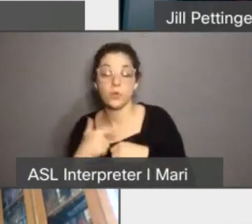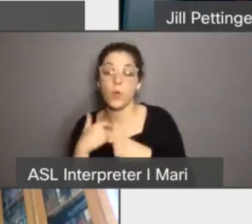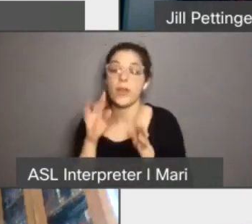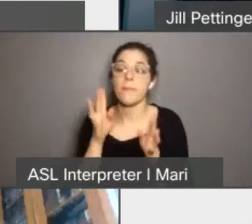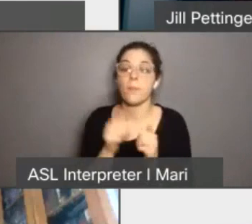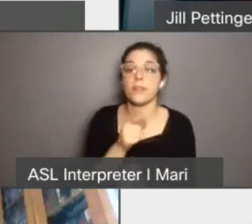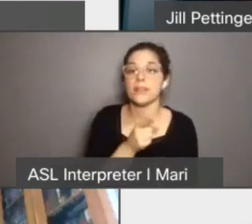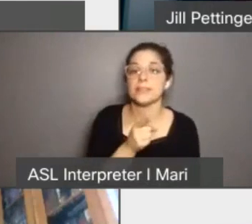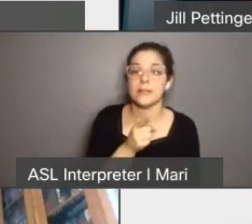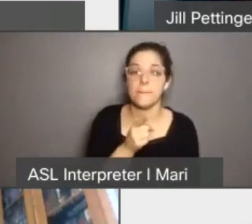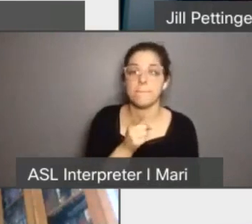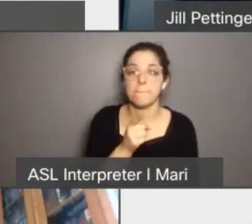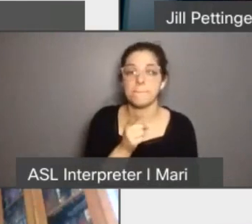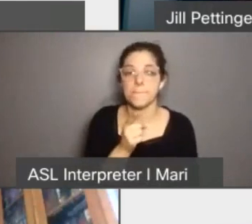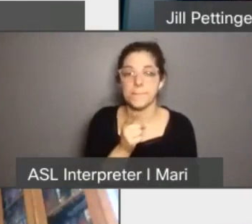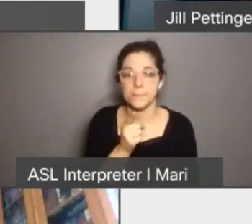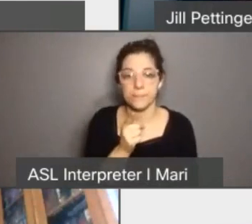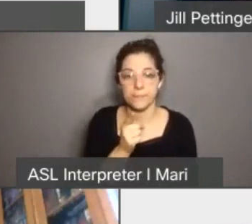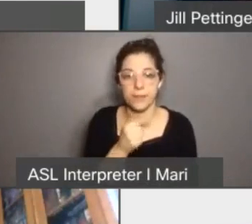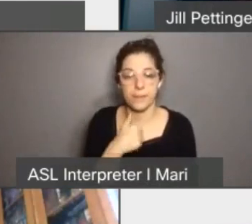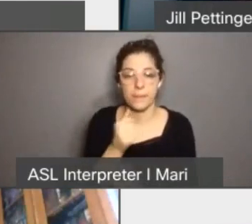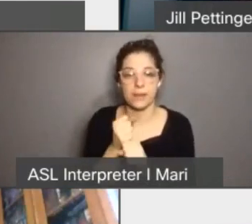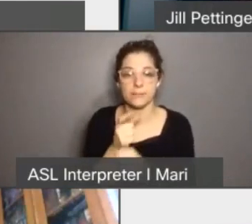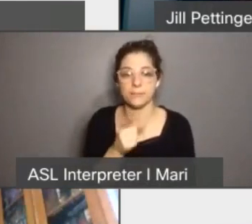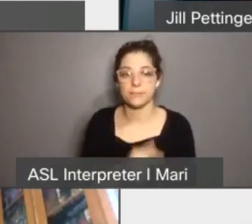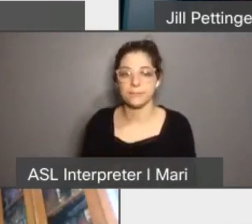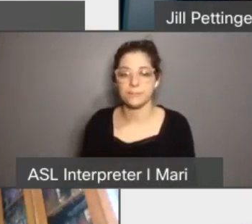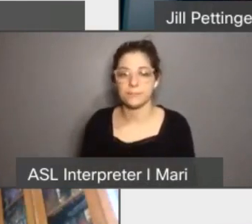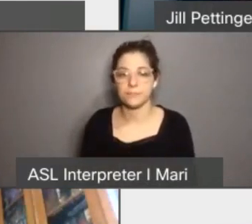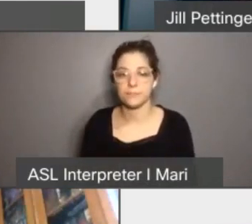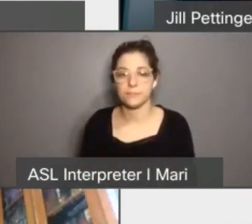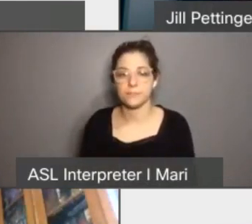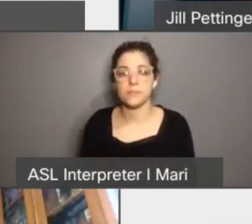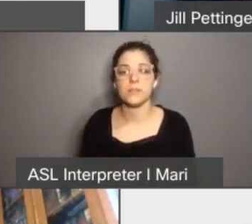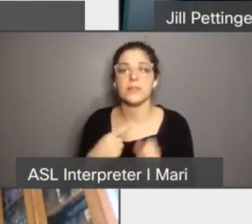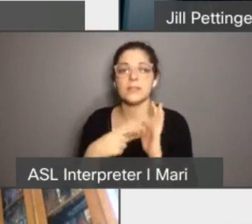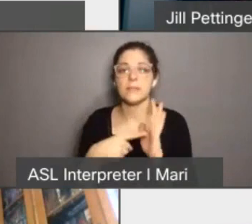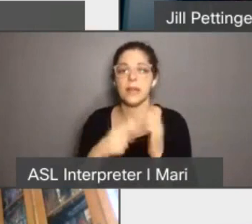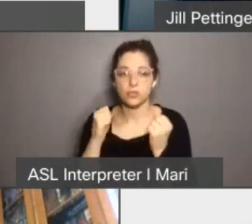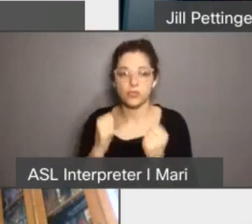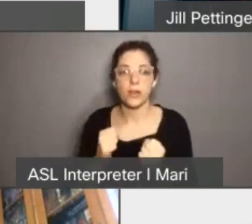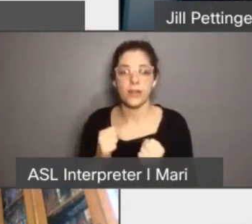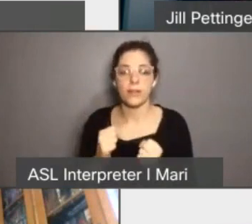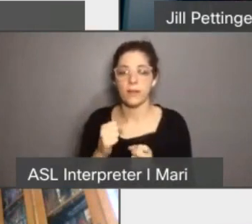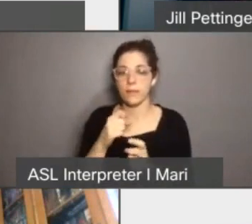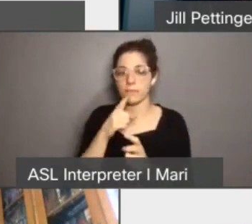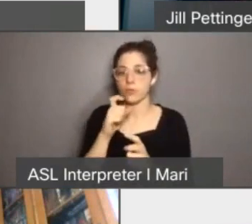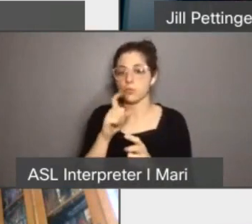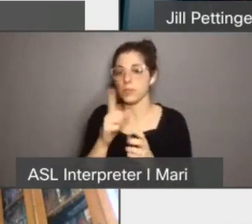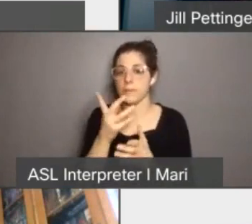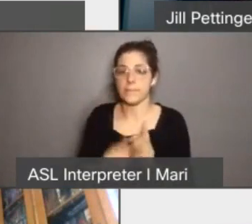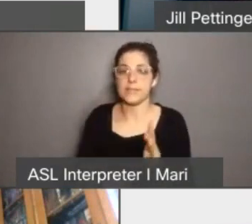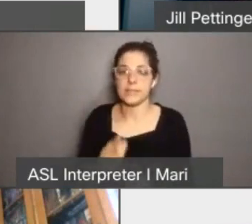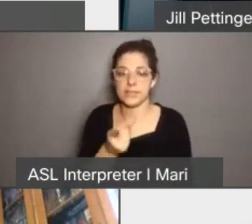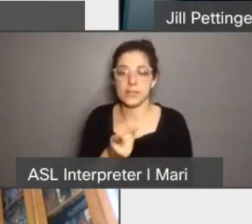this, which I made to symbolize strength. Because what's really missing here is